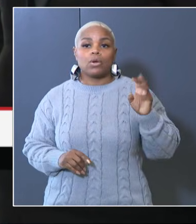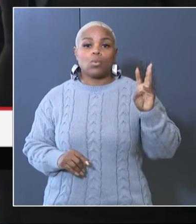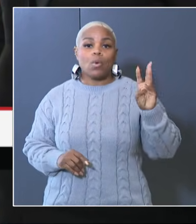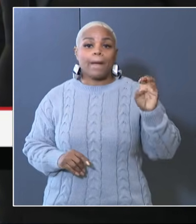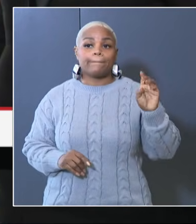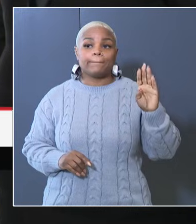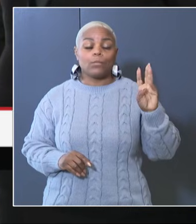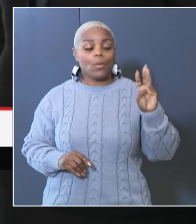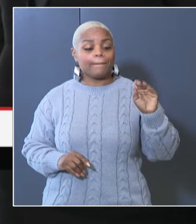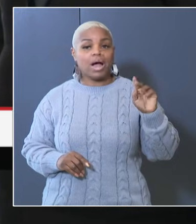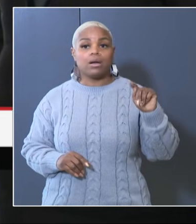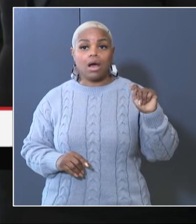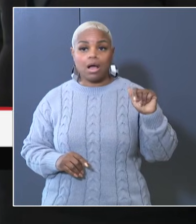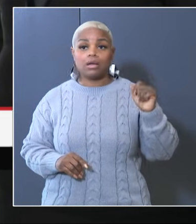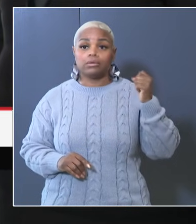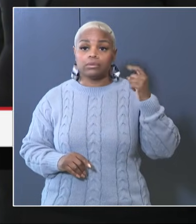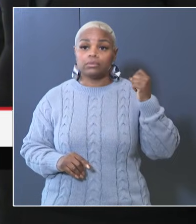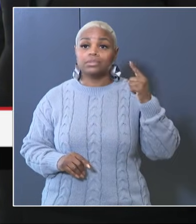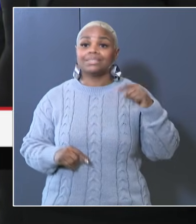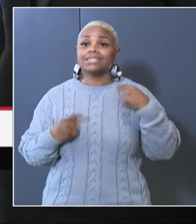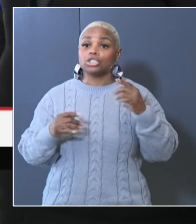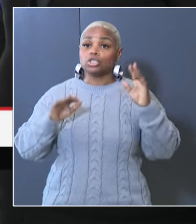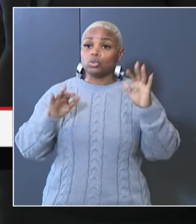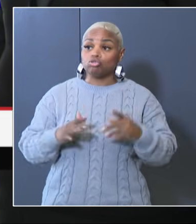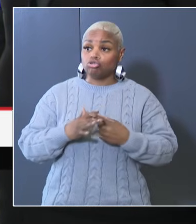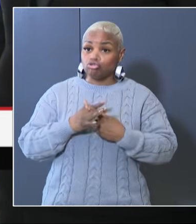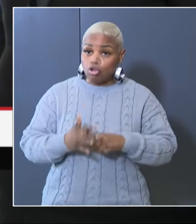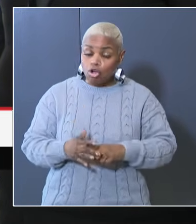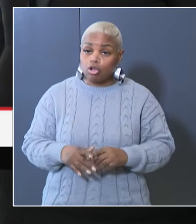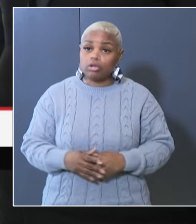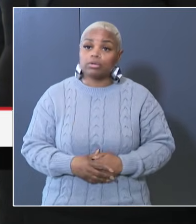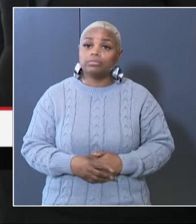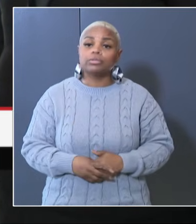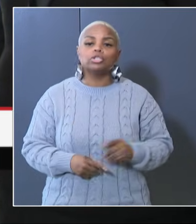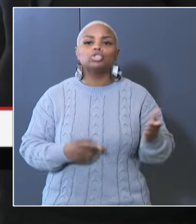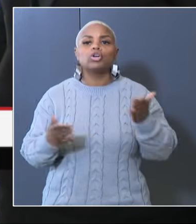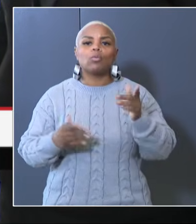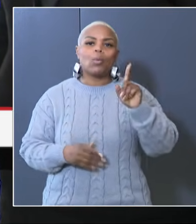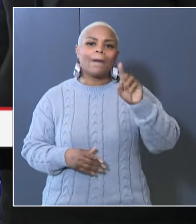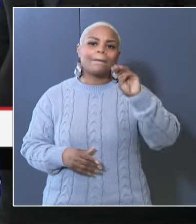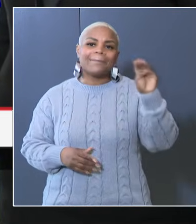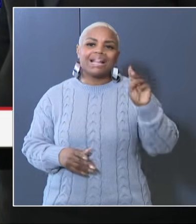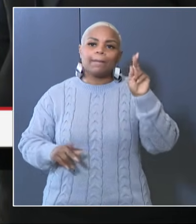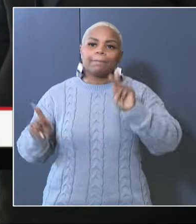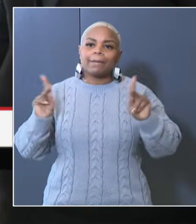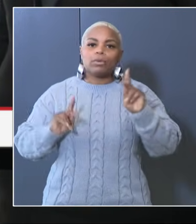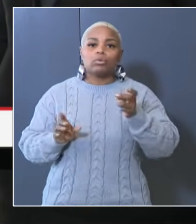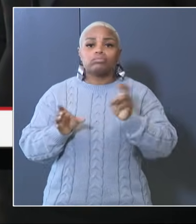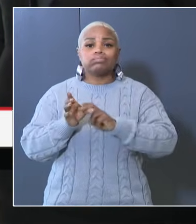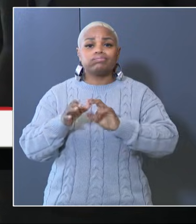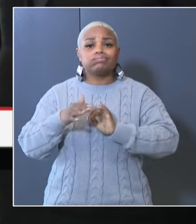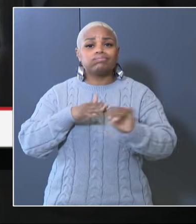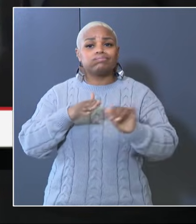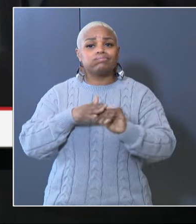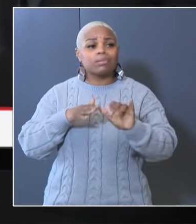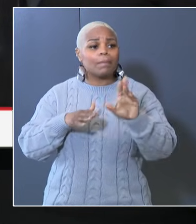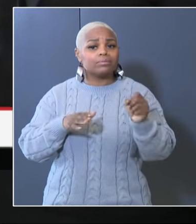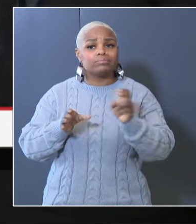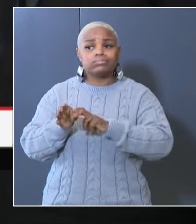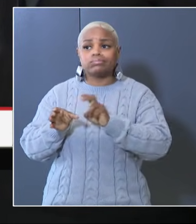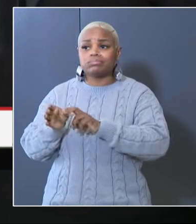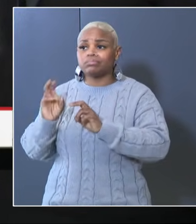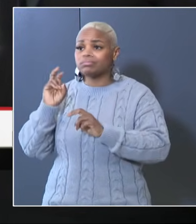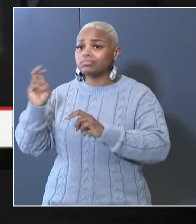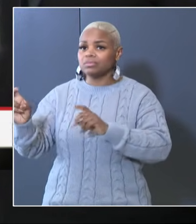almost had, since the storm started, they had almost served 1 million people. So over the course of this day, of this